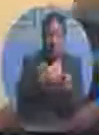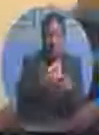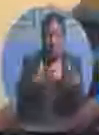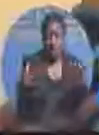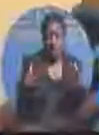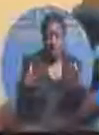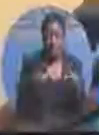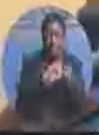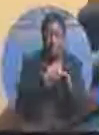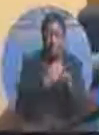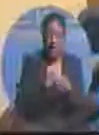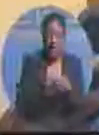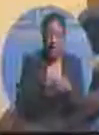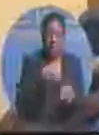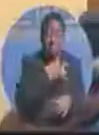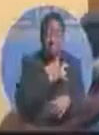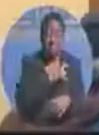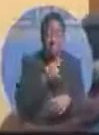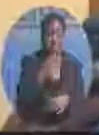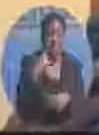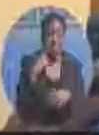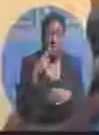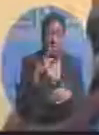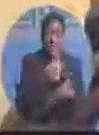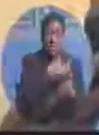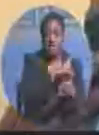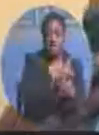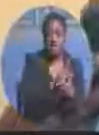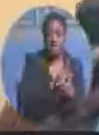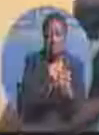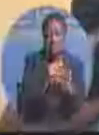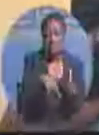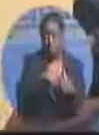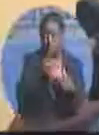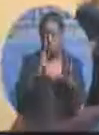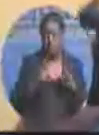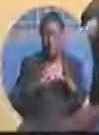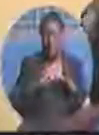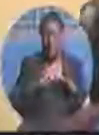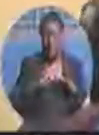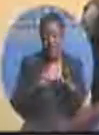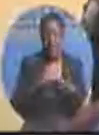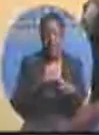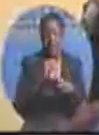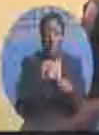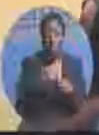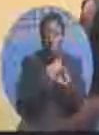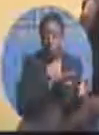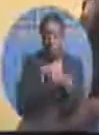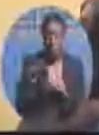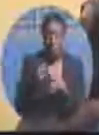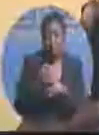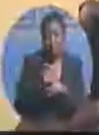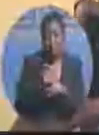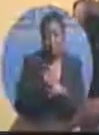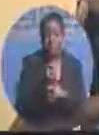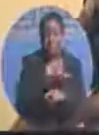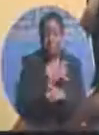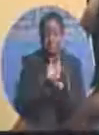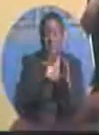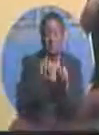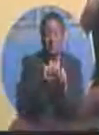dismissed or retired from the force? People who had not reached the retirement age, and I could call their names. Did these people make